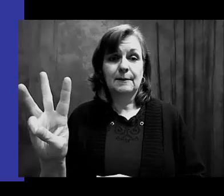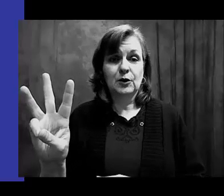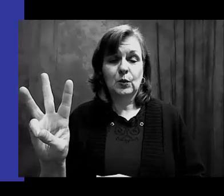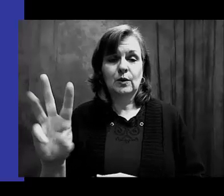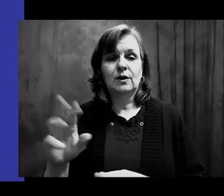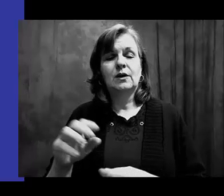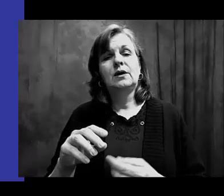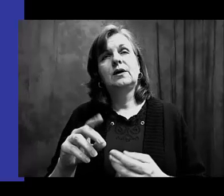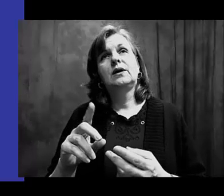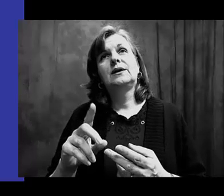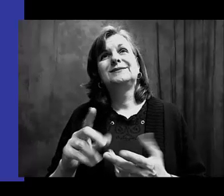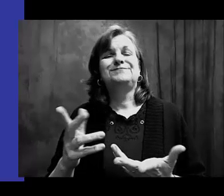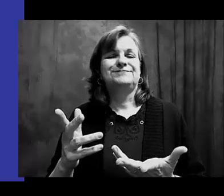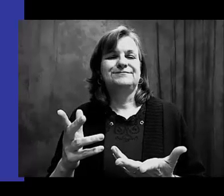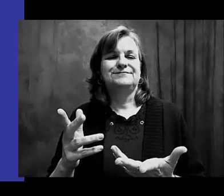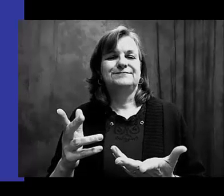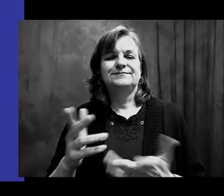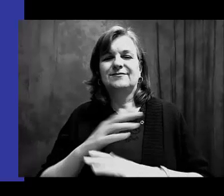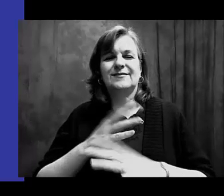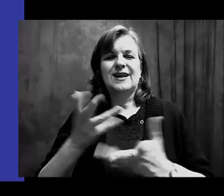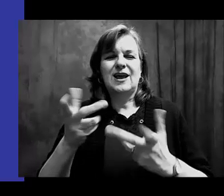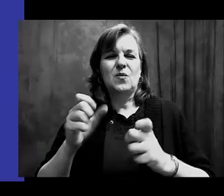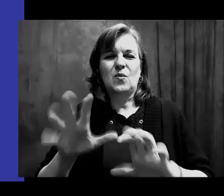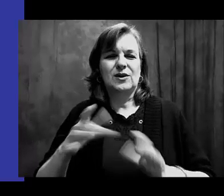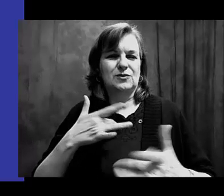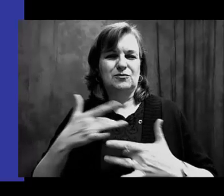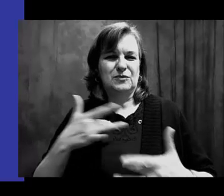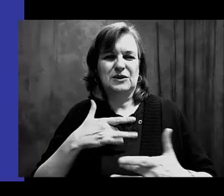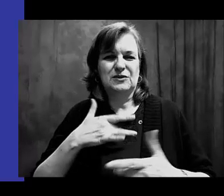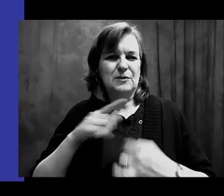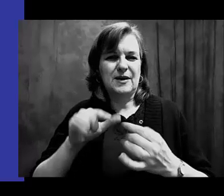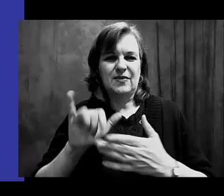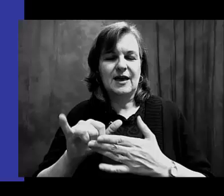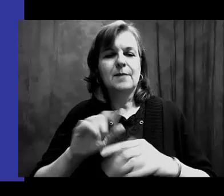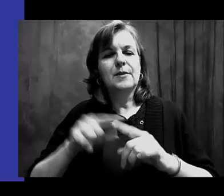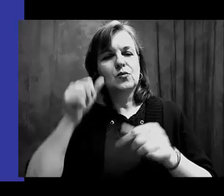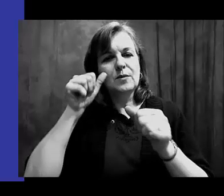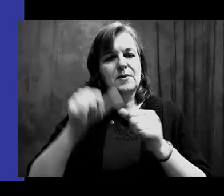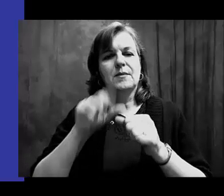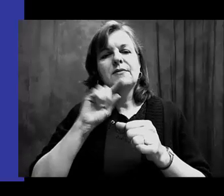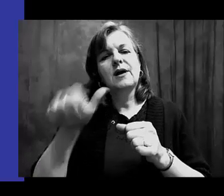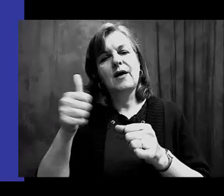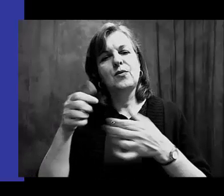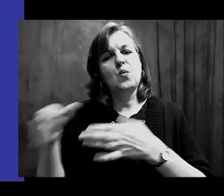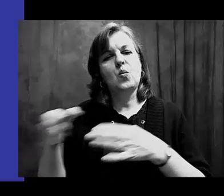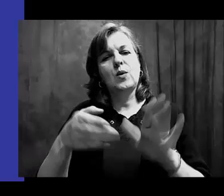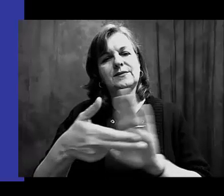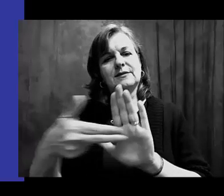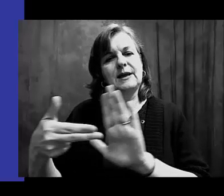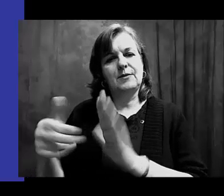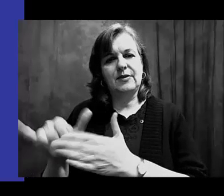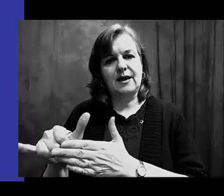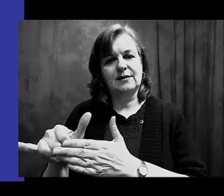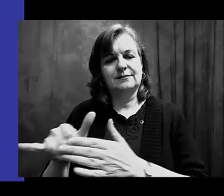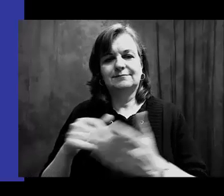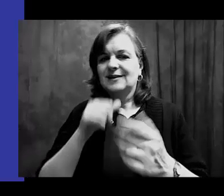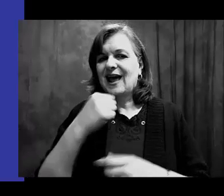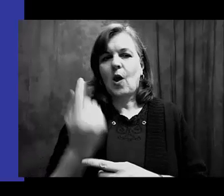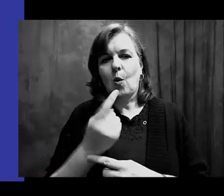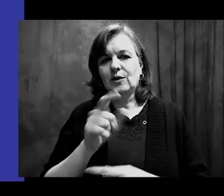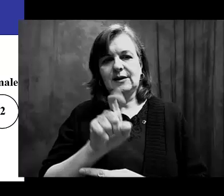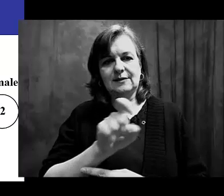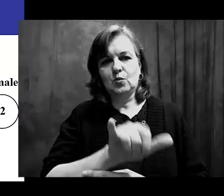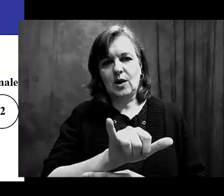species. I'm not particularly concerned about this. I just want you to know that there are other options other than just being XX and XY all the